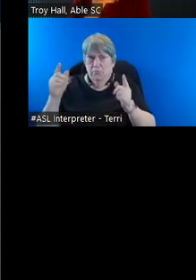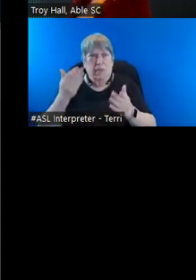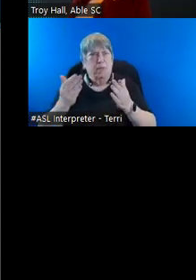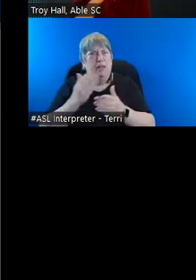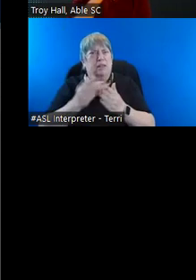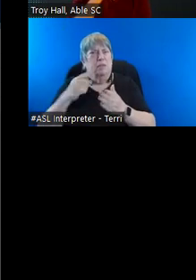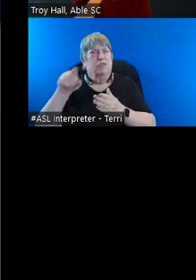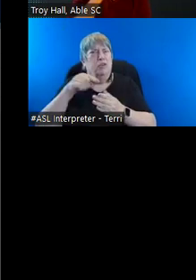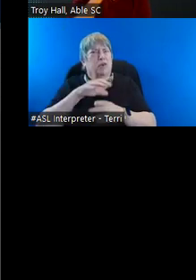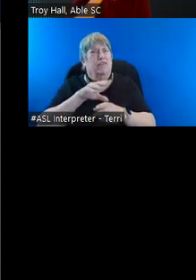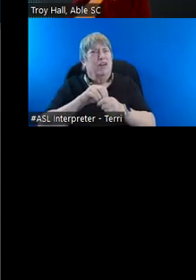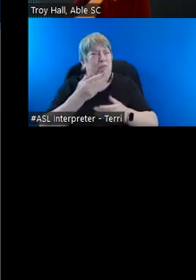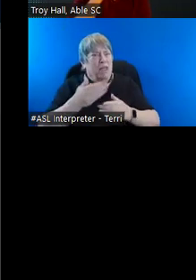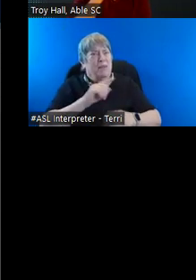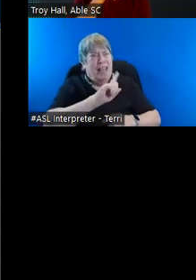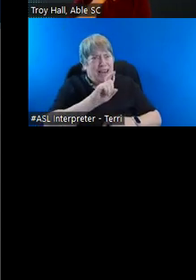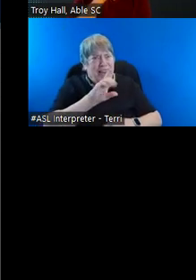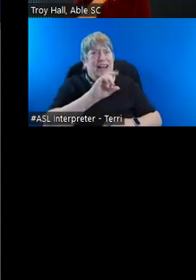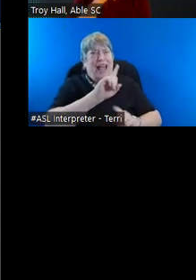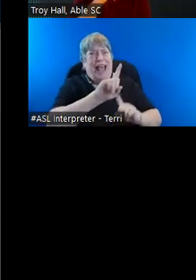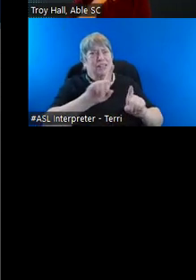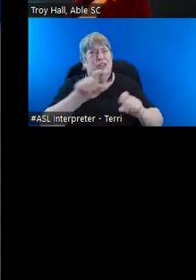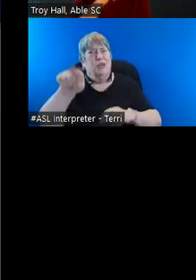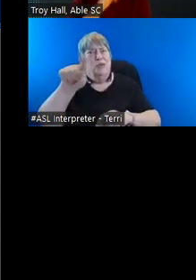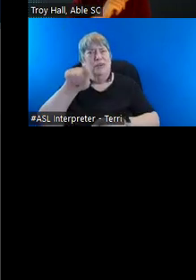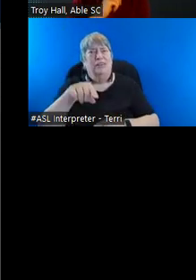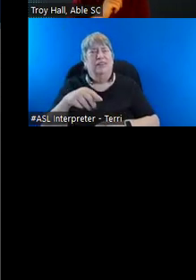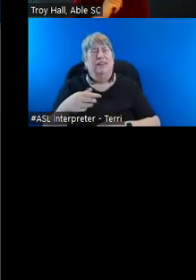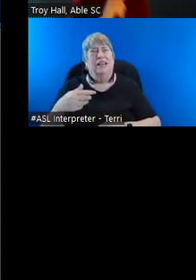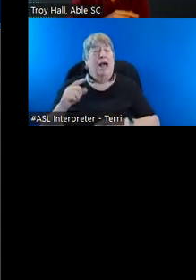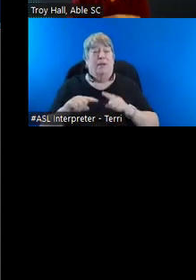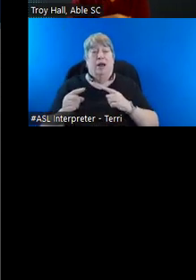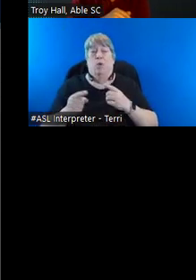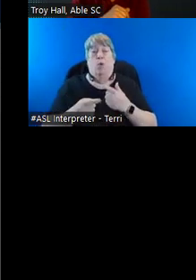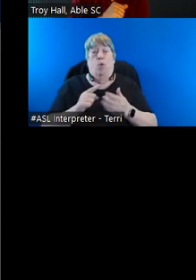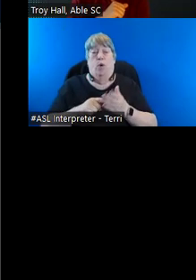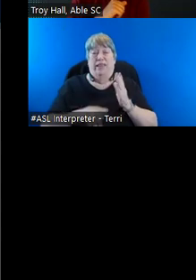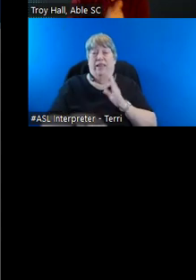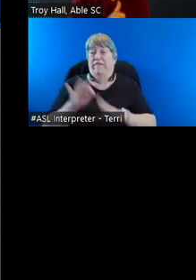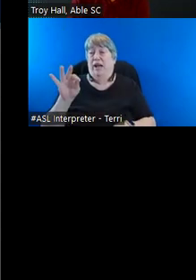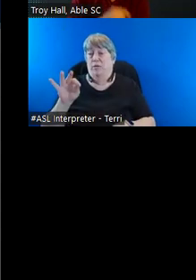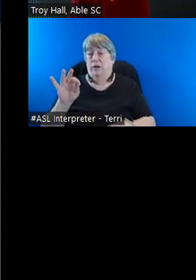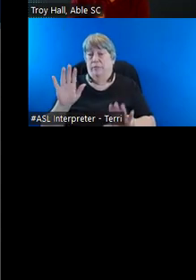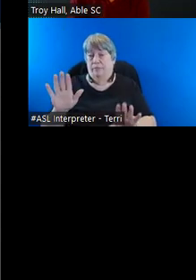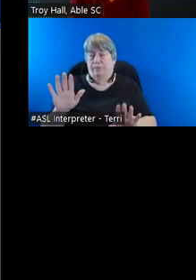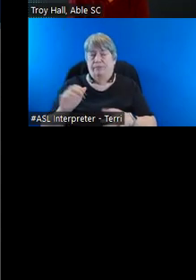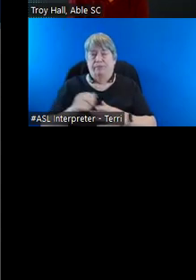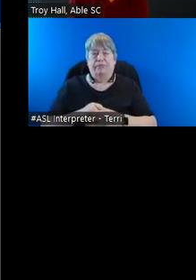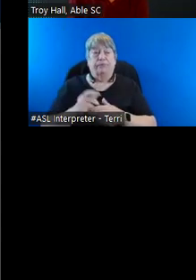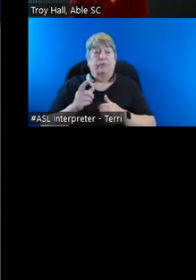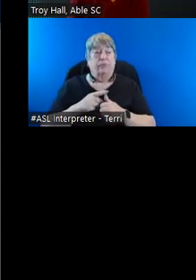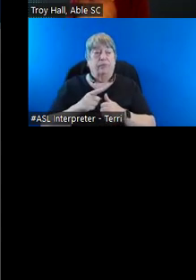been a part of this survey. And so what they found, very briefly, was that, first of all,